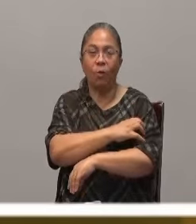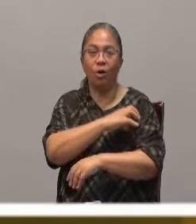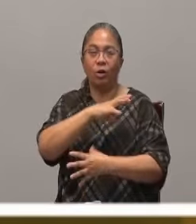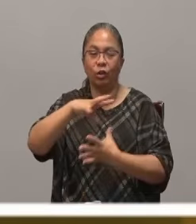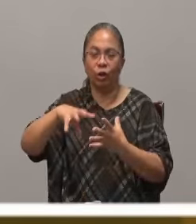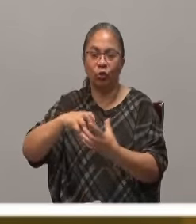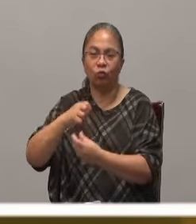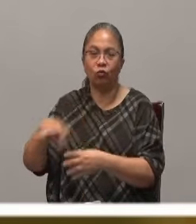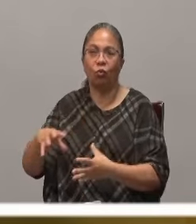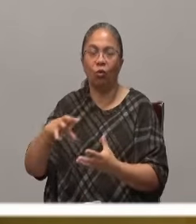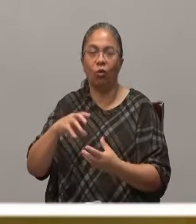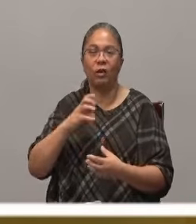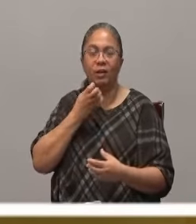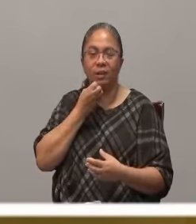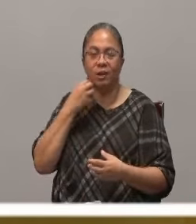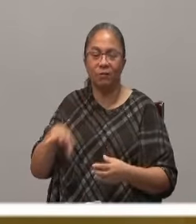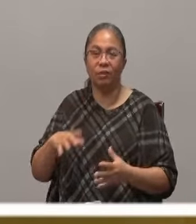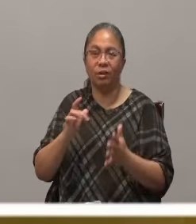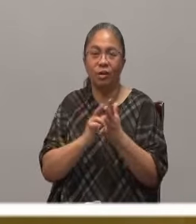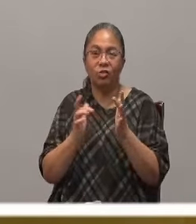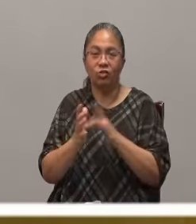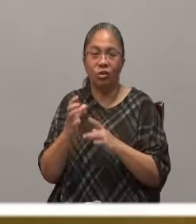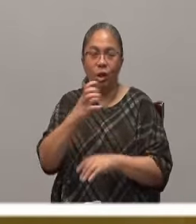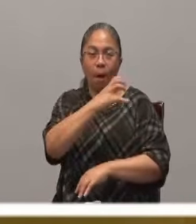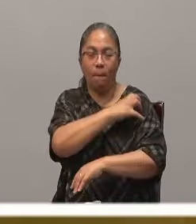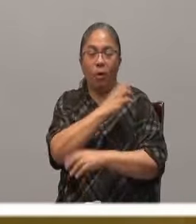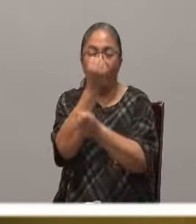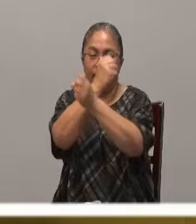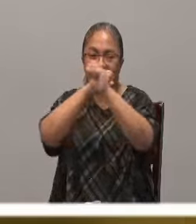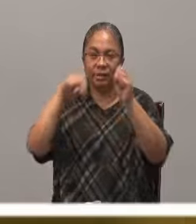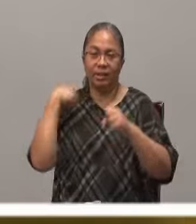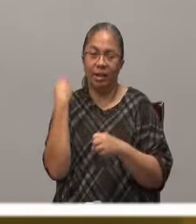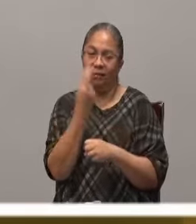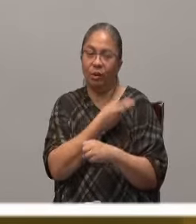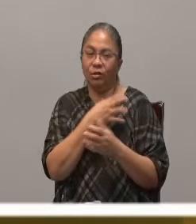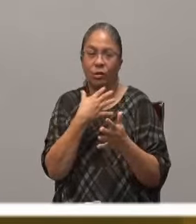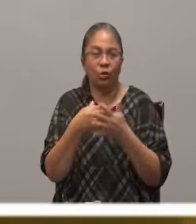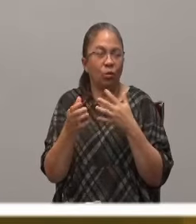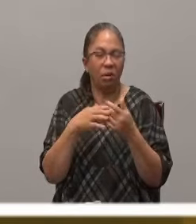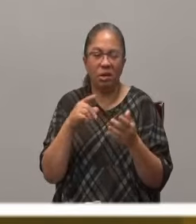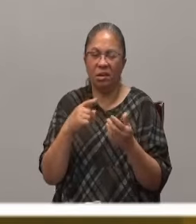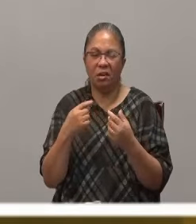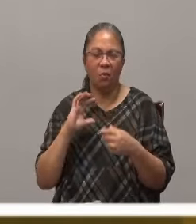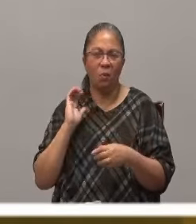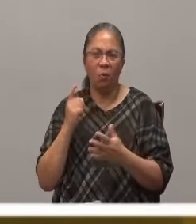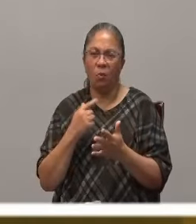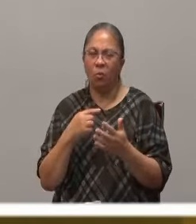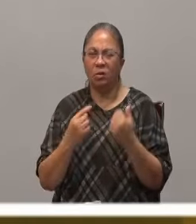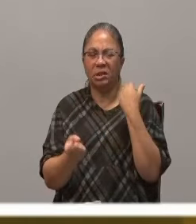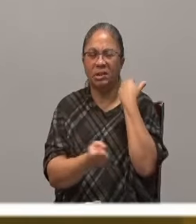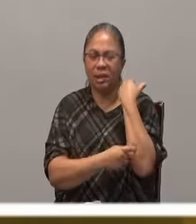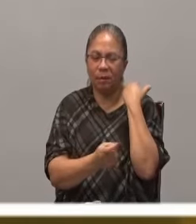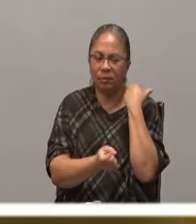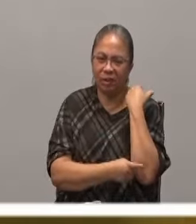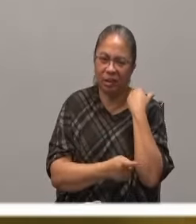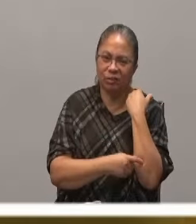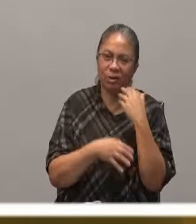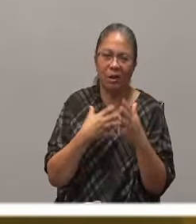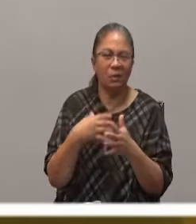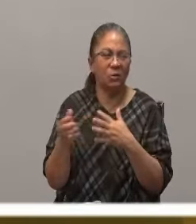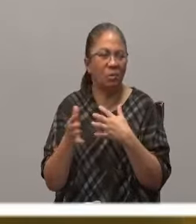evil, and the power of Jesus to save us in the midst of all of our temptations, from all